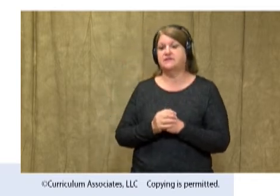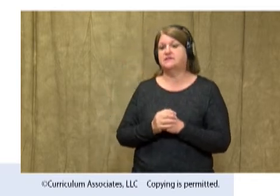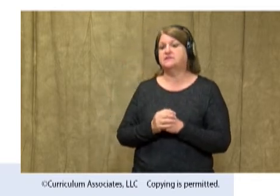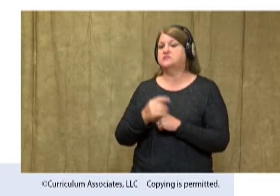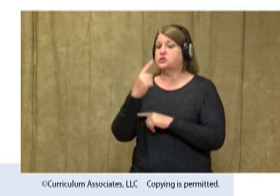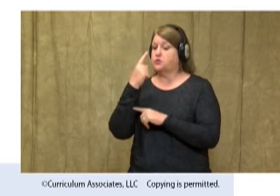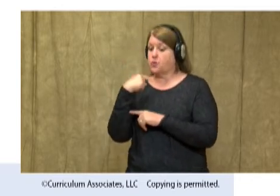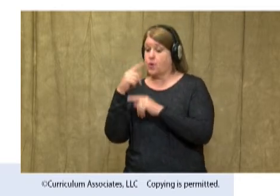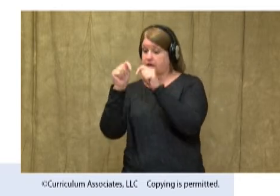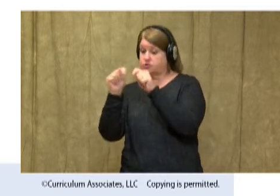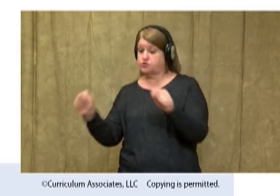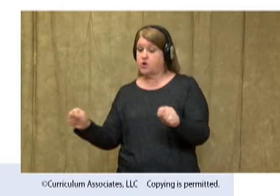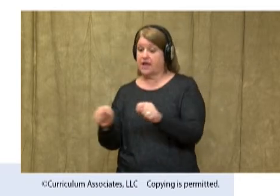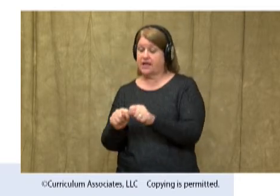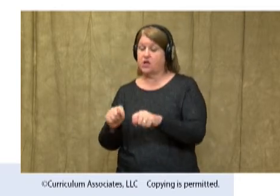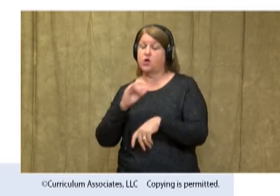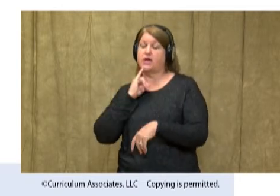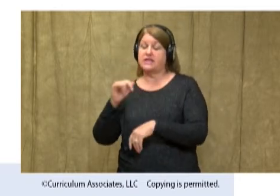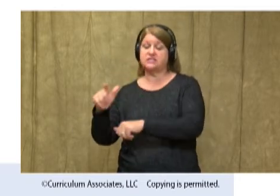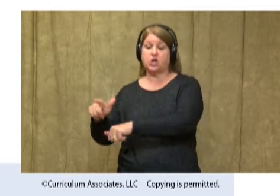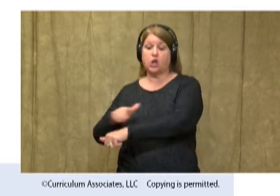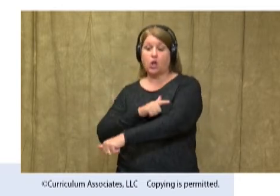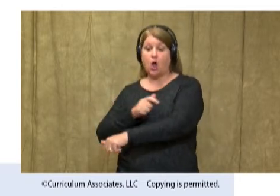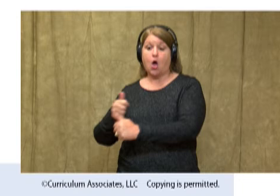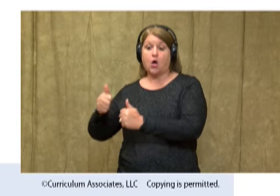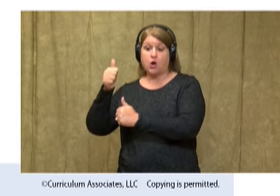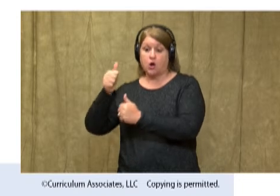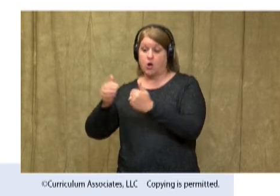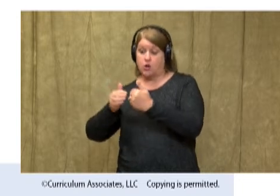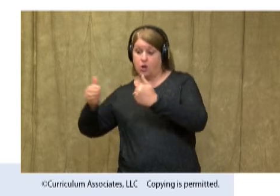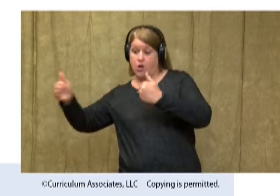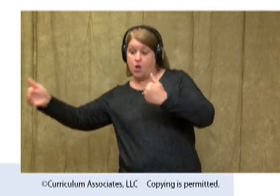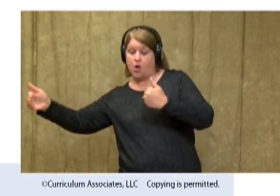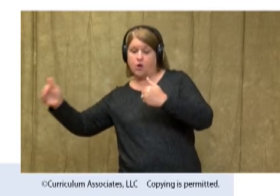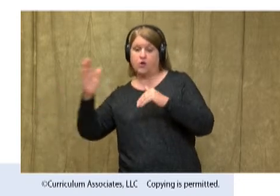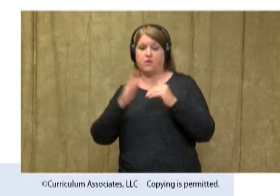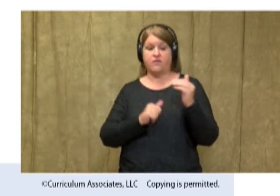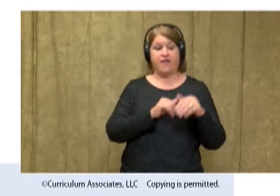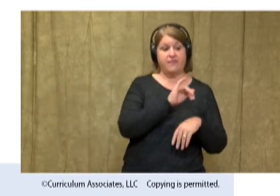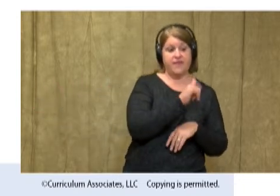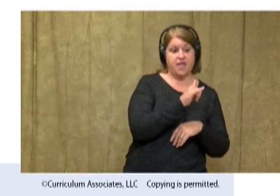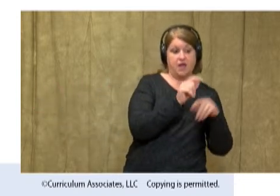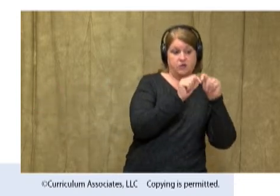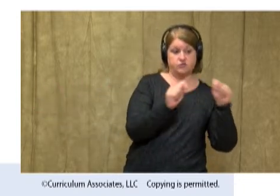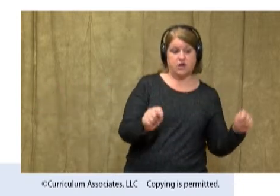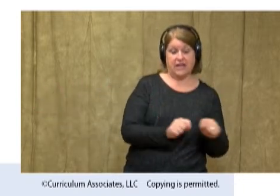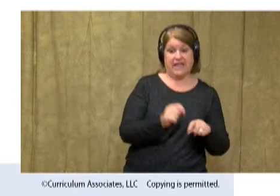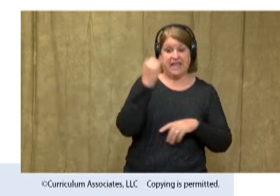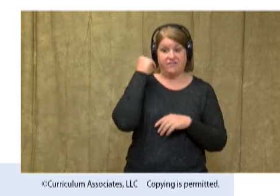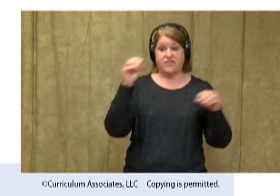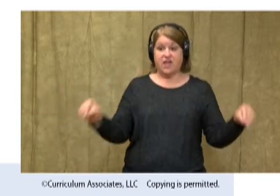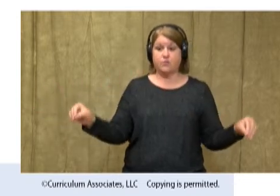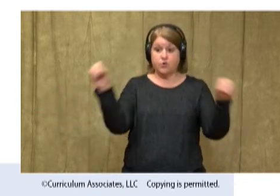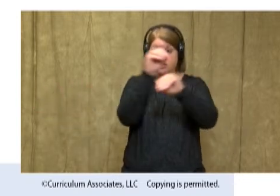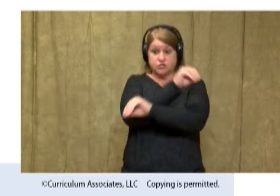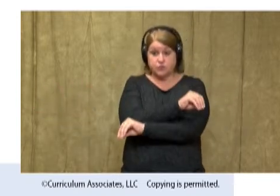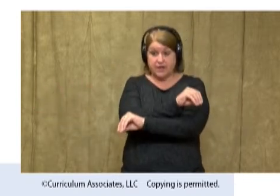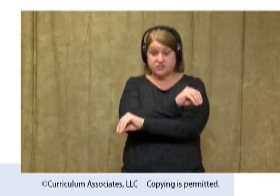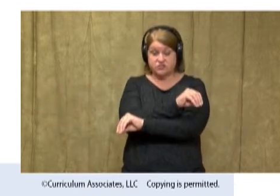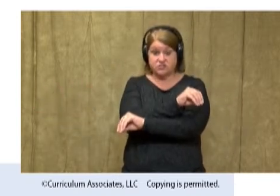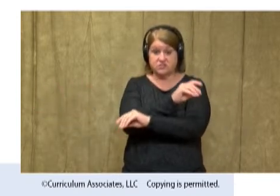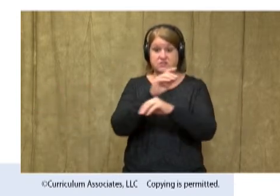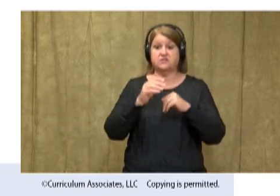than the yellow triangle. If they were switched in reverse, the